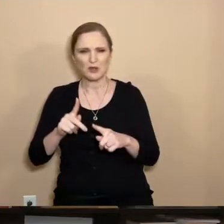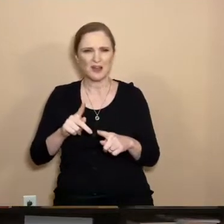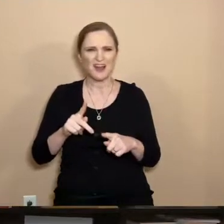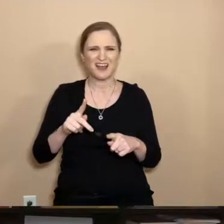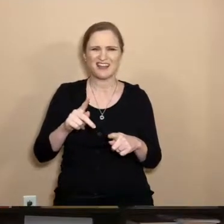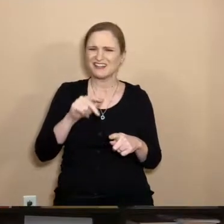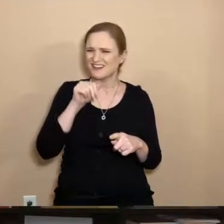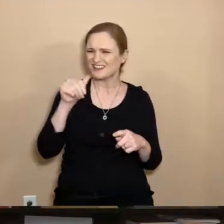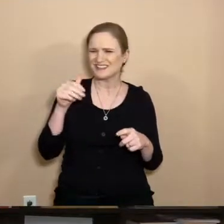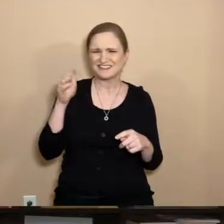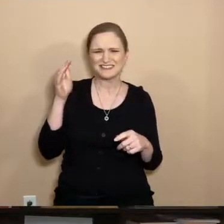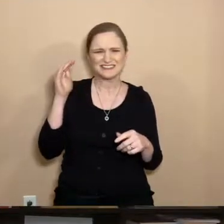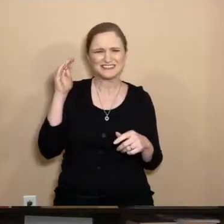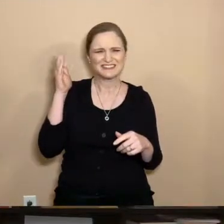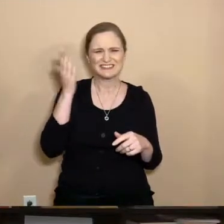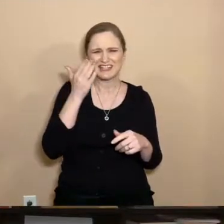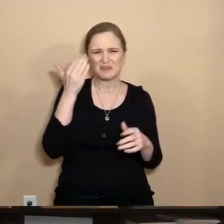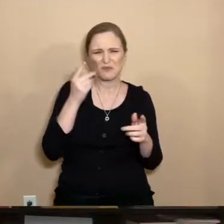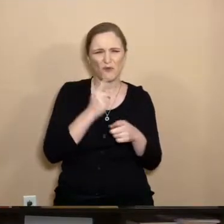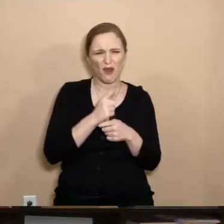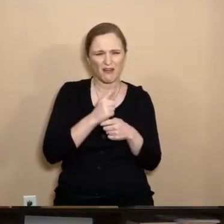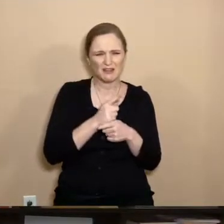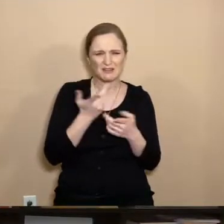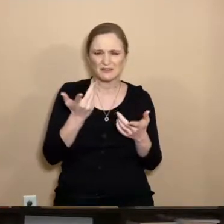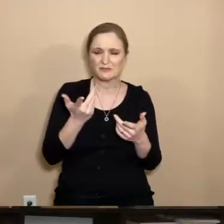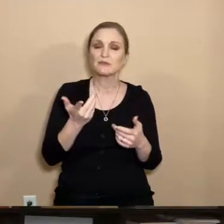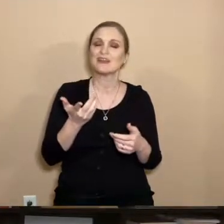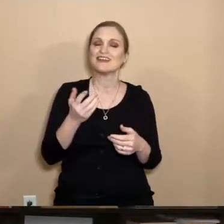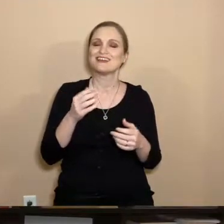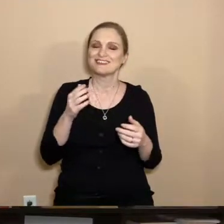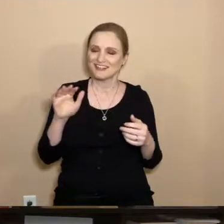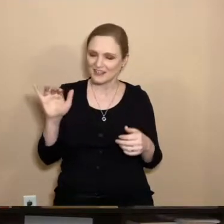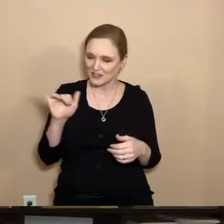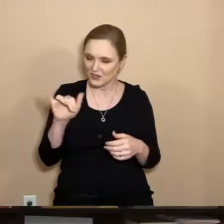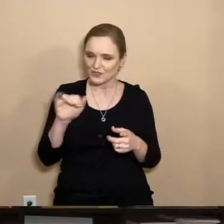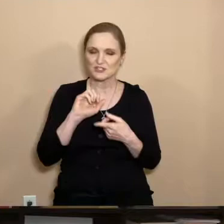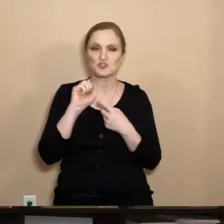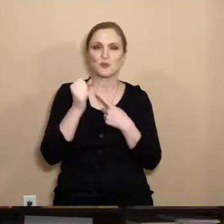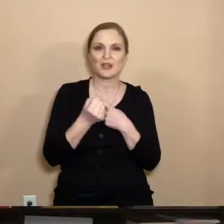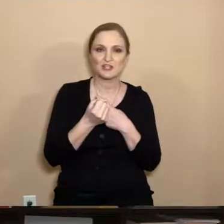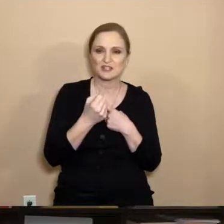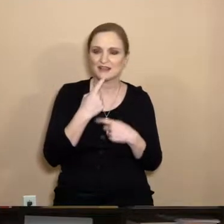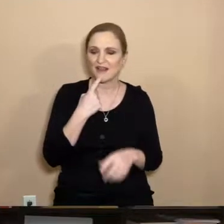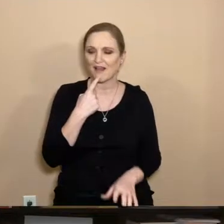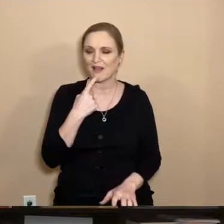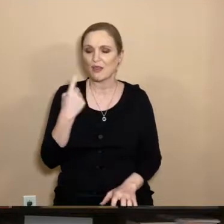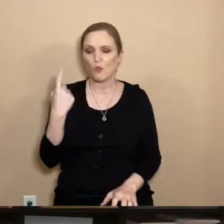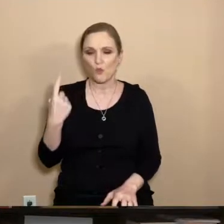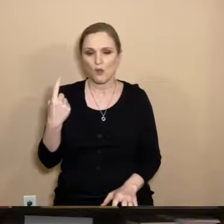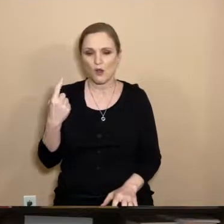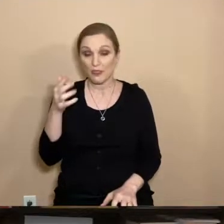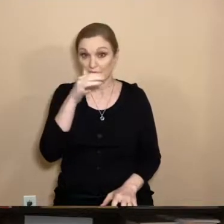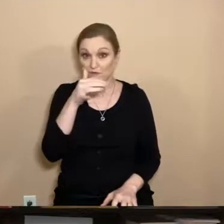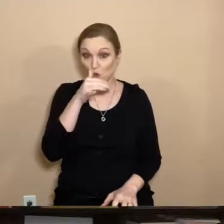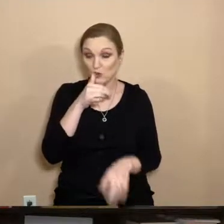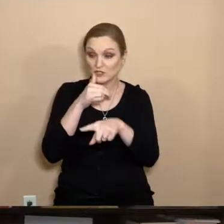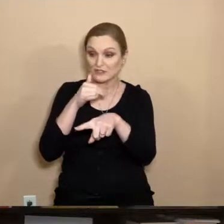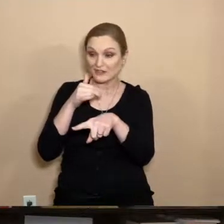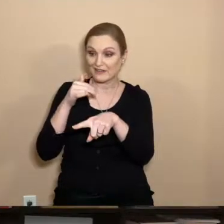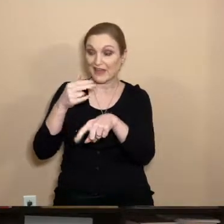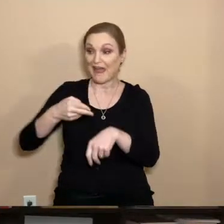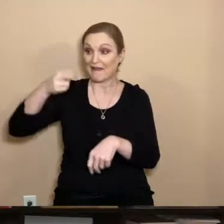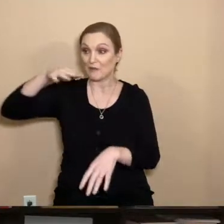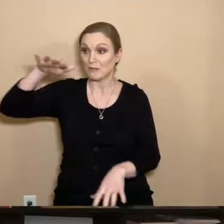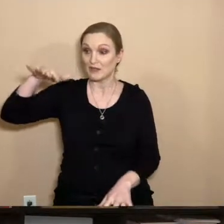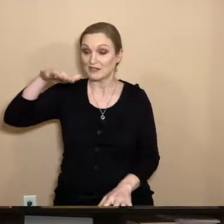to add up. And this is another one of those situations where he's saying that, it's the fools that are in the high places